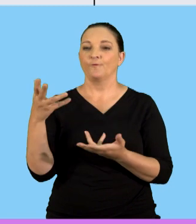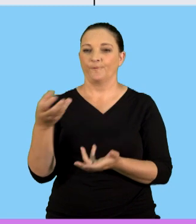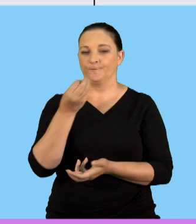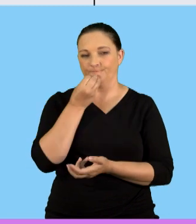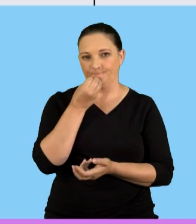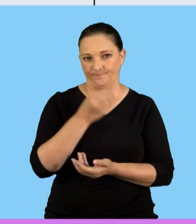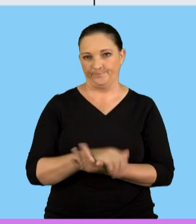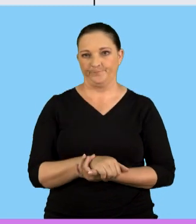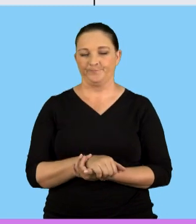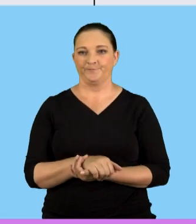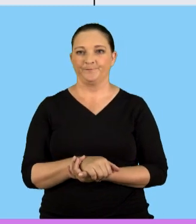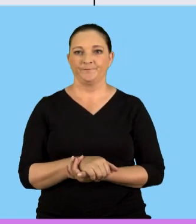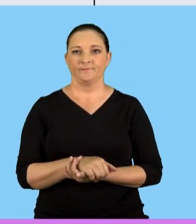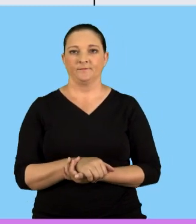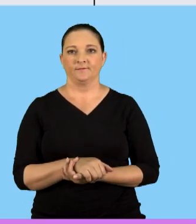300 Rand.